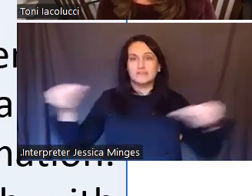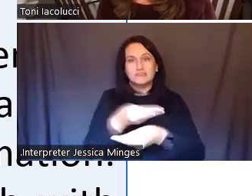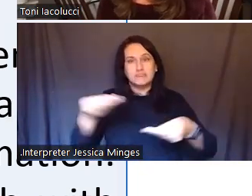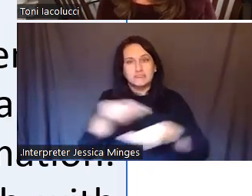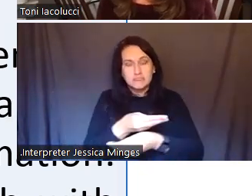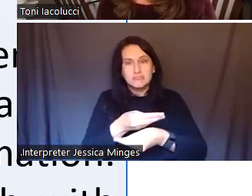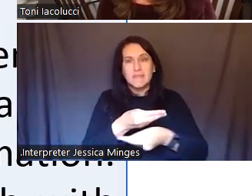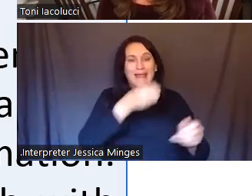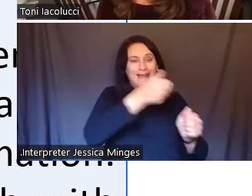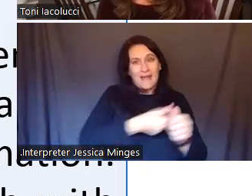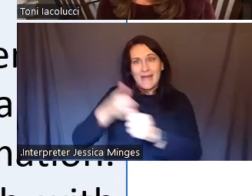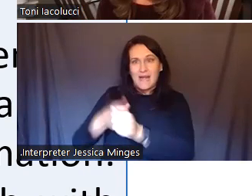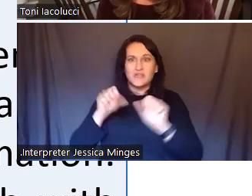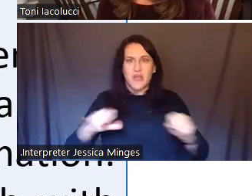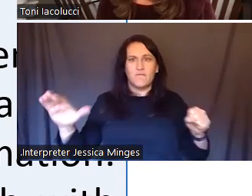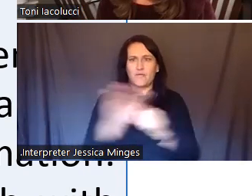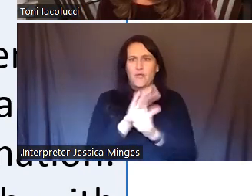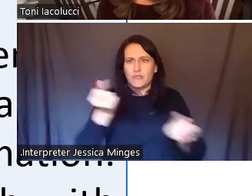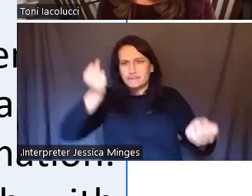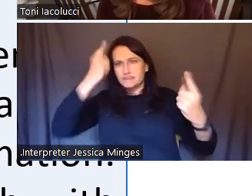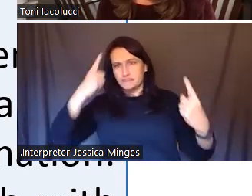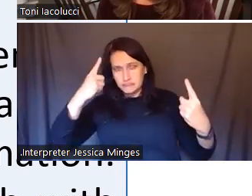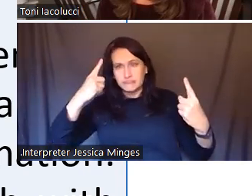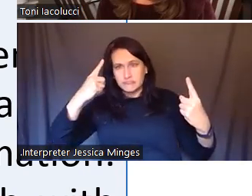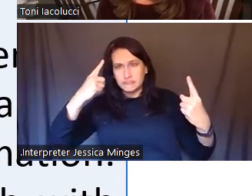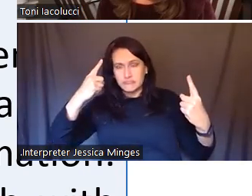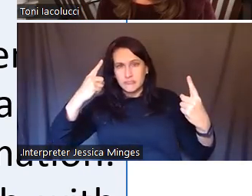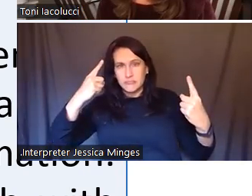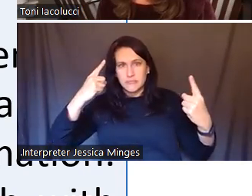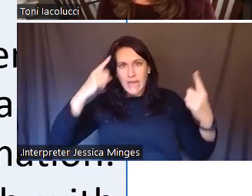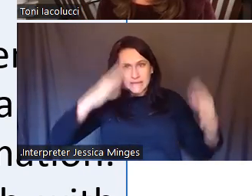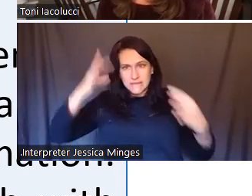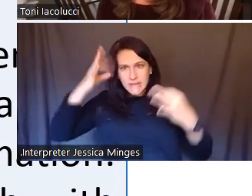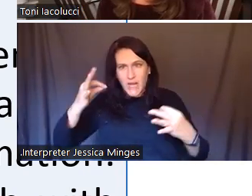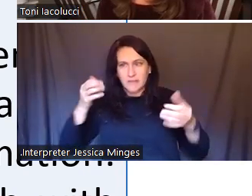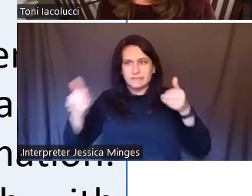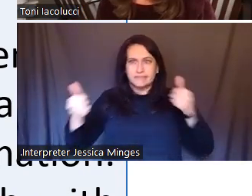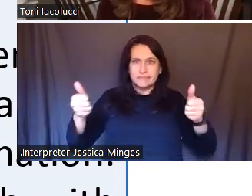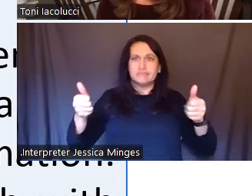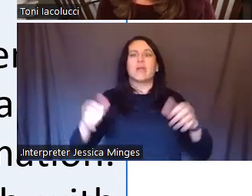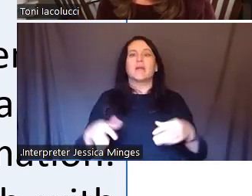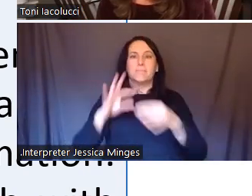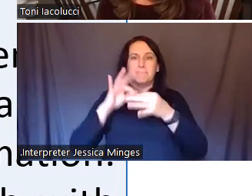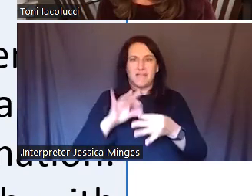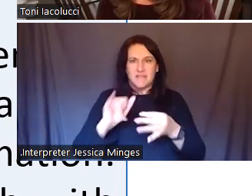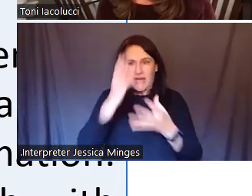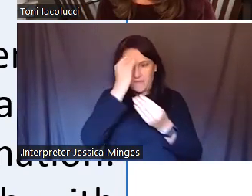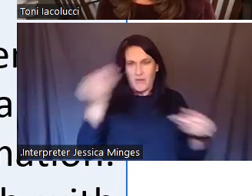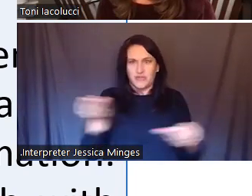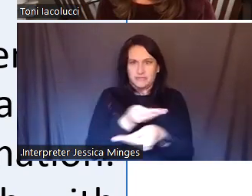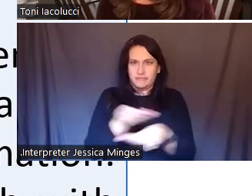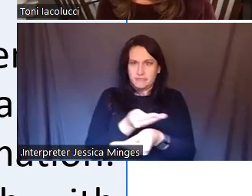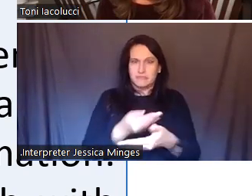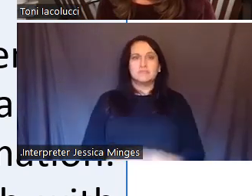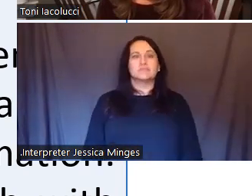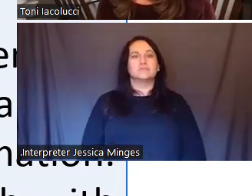person is able to fully understand and make decisions based on that information.